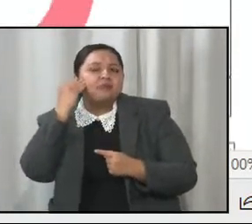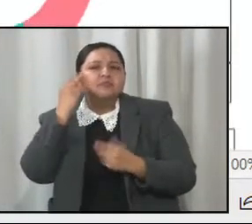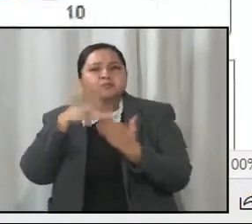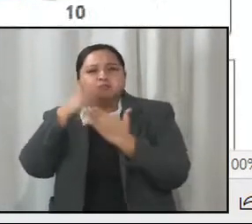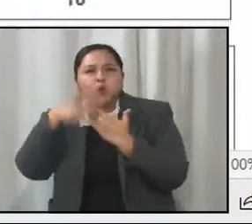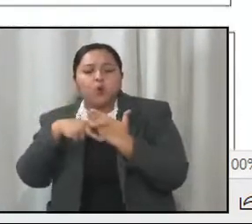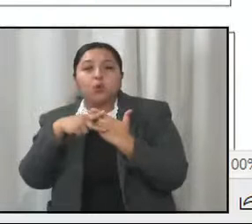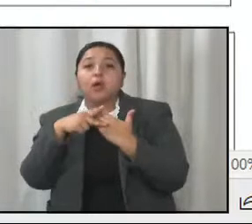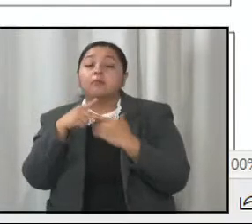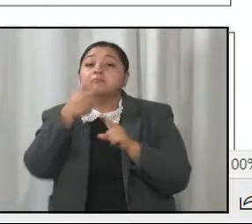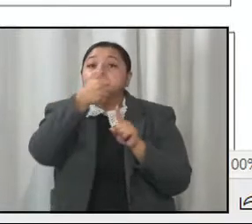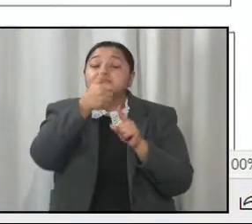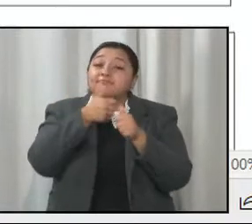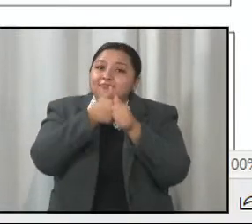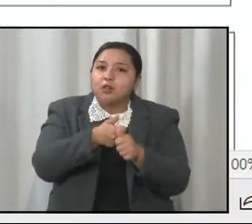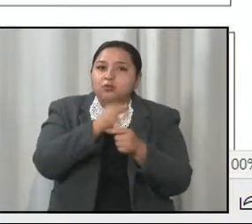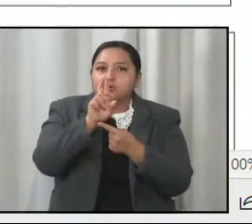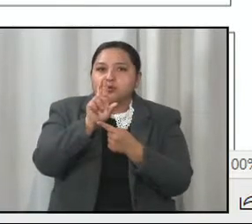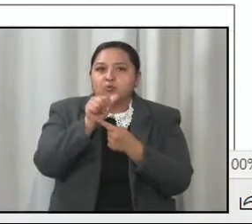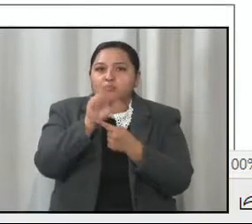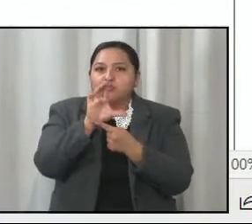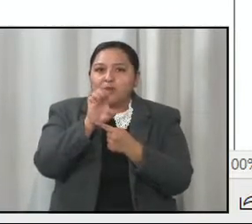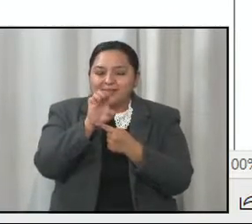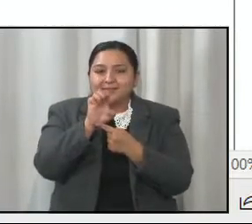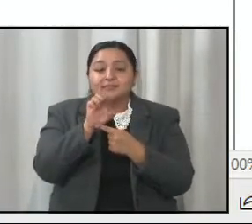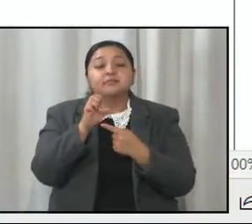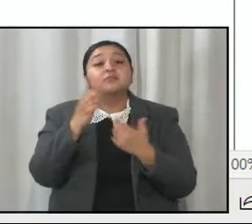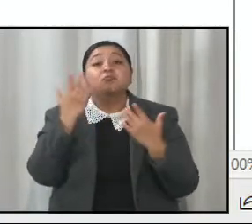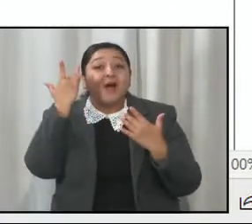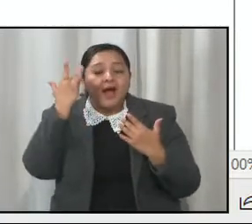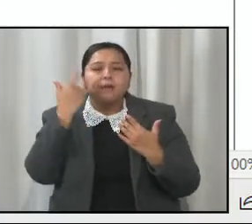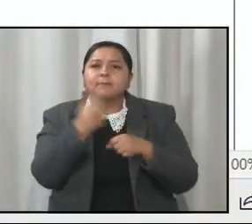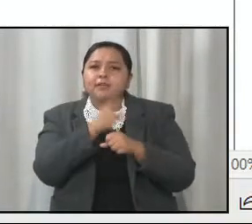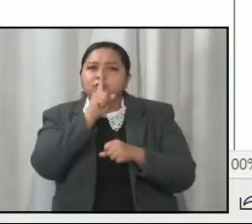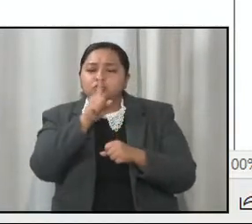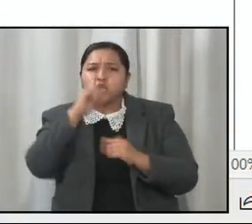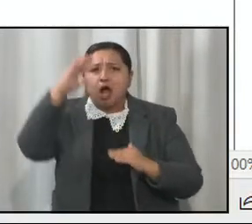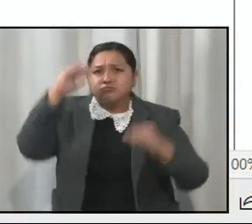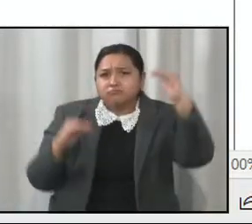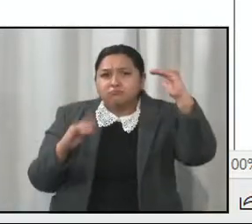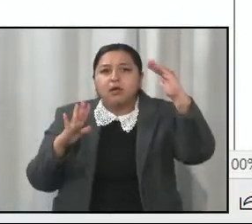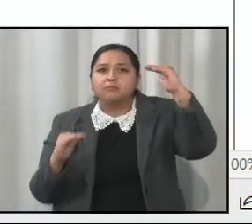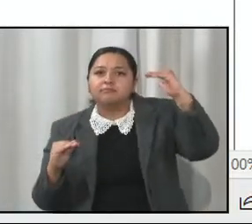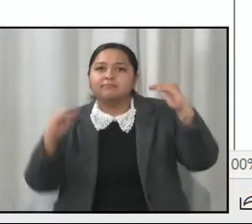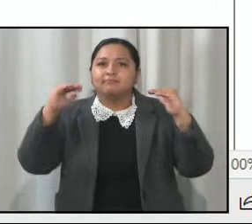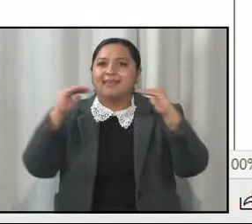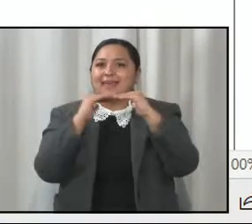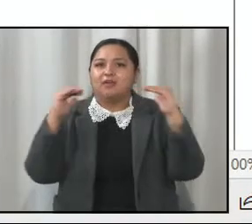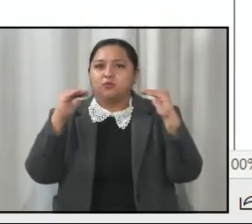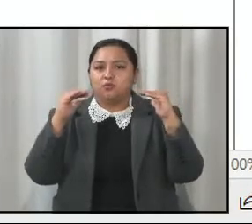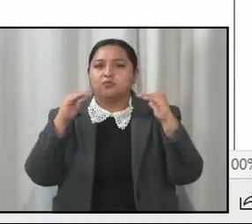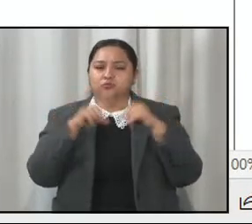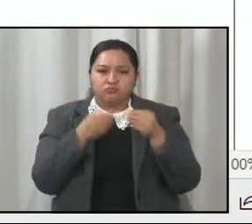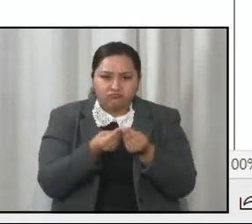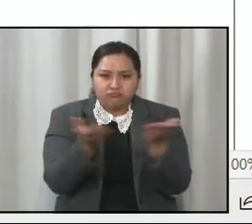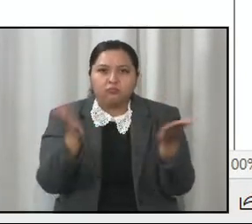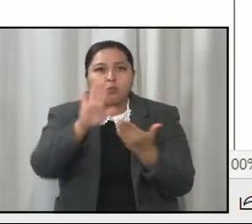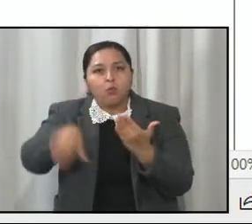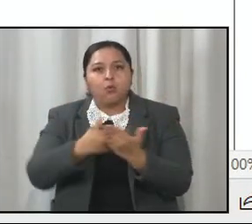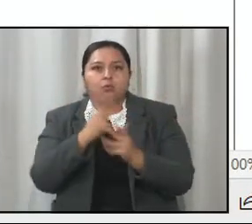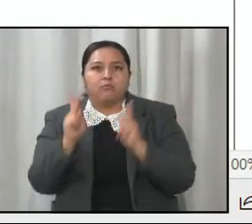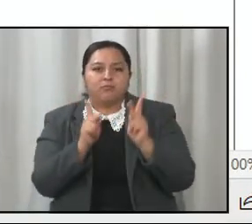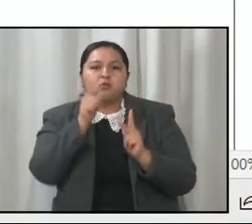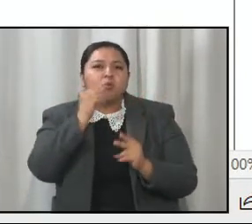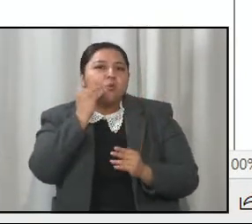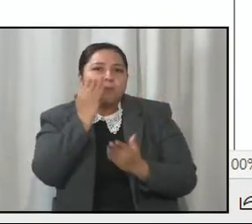to ensure equitable provision of housing opportunities to people experiencing homelessness. We demonstrate here that we